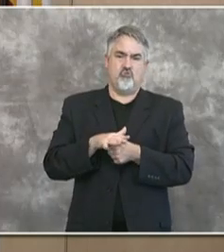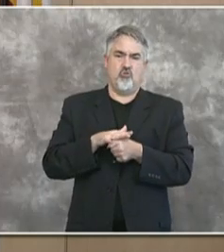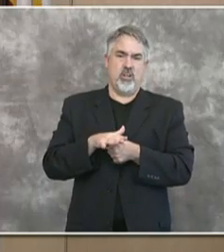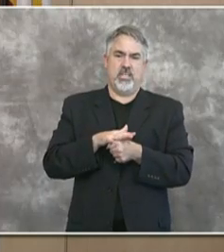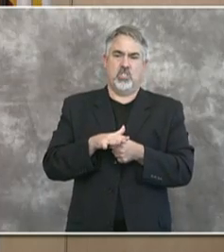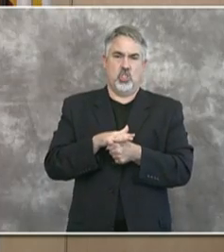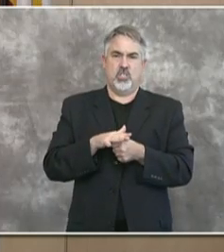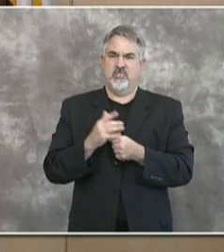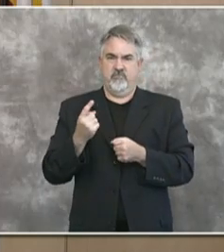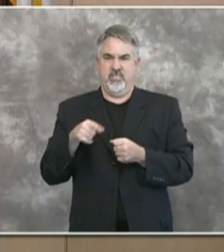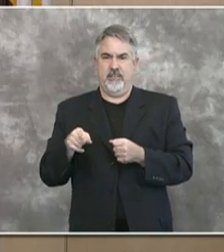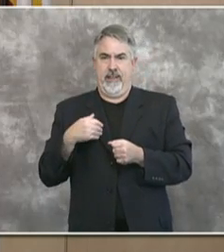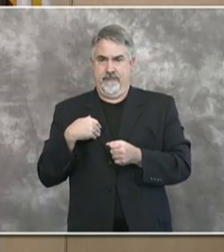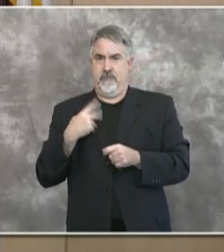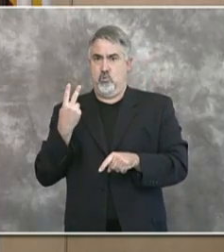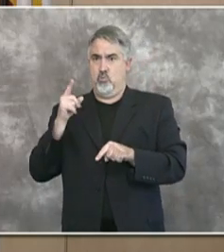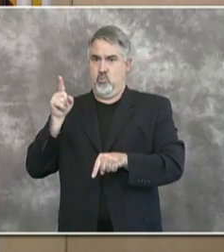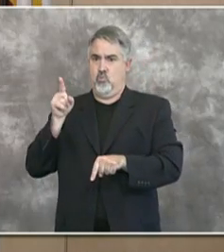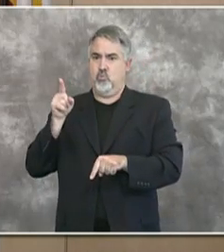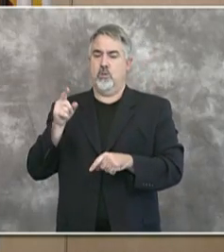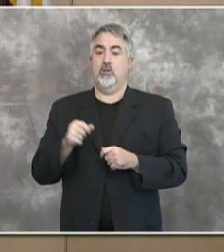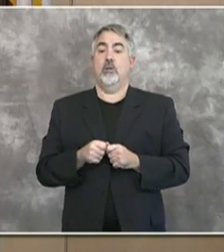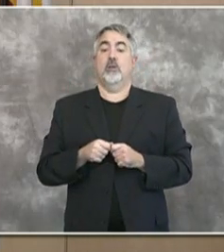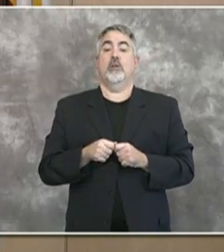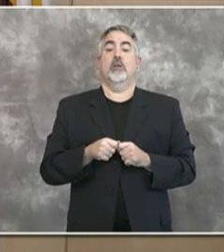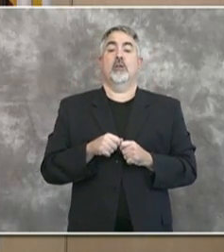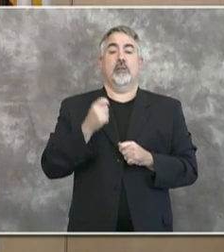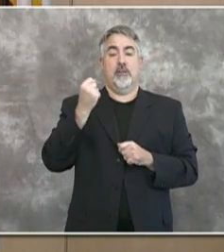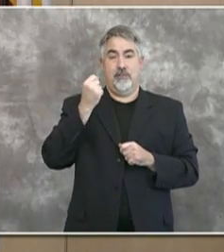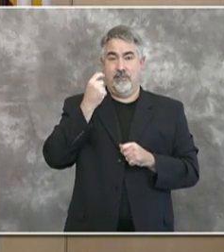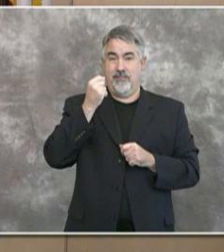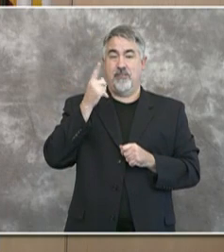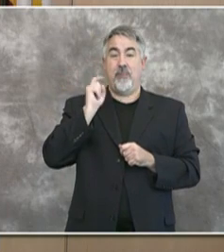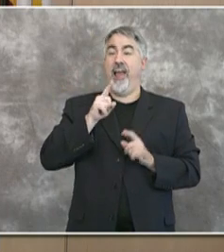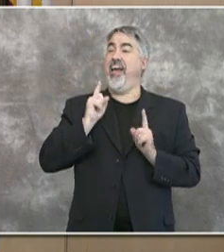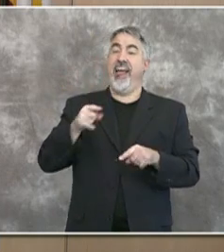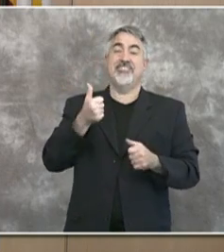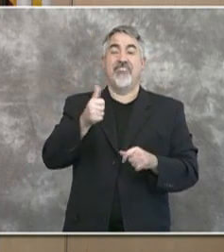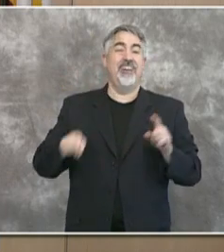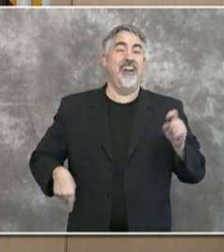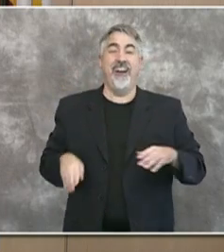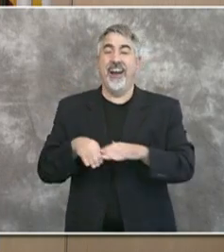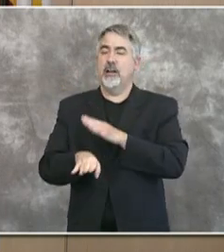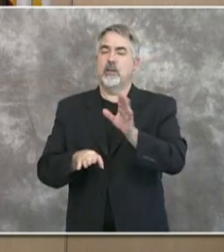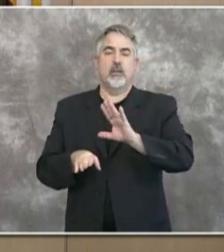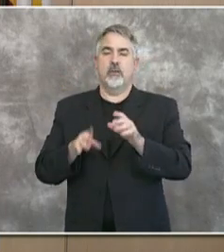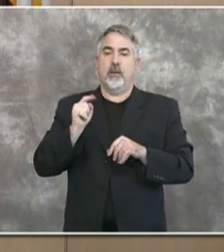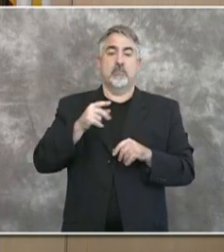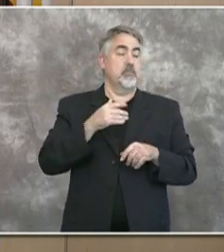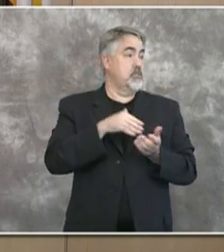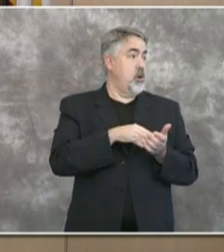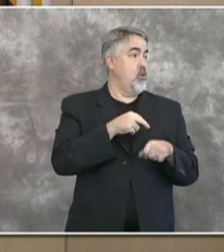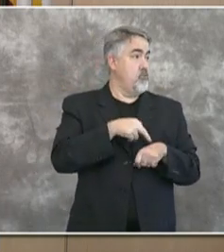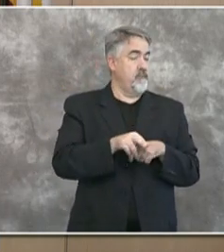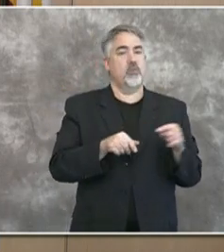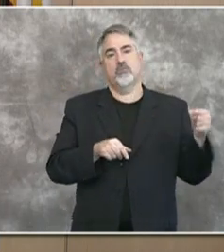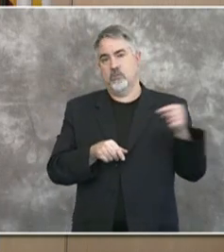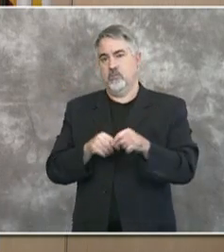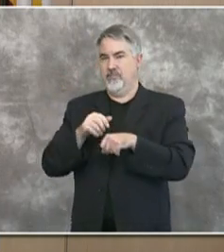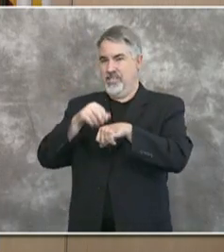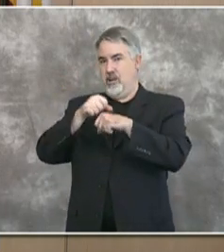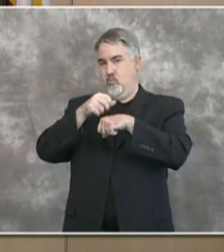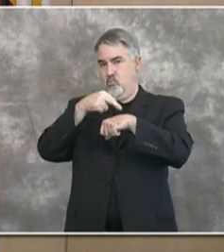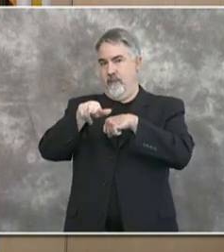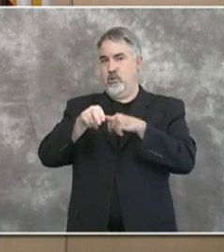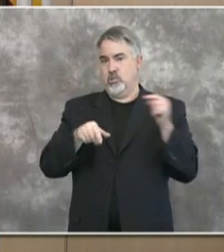are only by referral from a person's provider by calling 211 and asking for the nurse triage